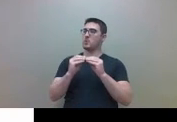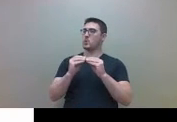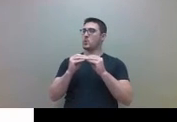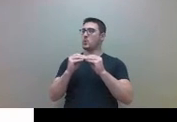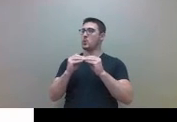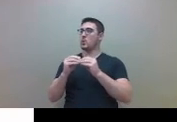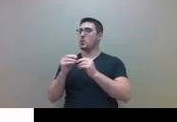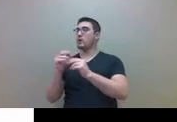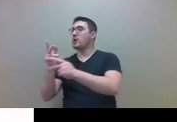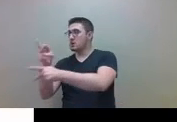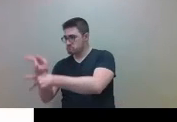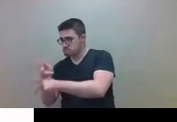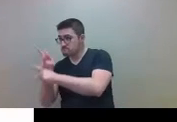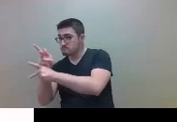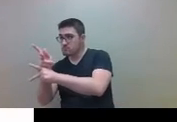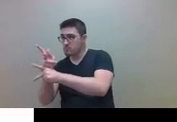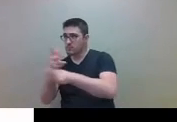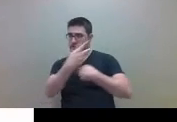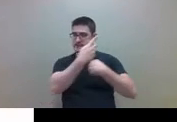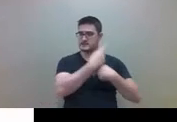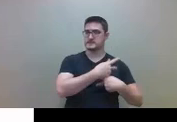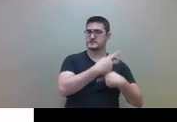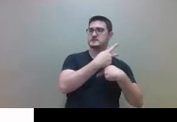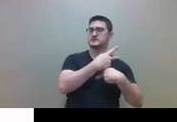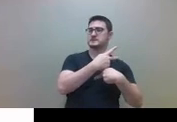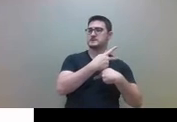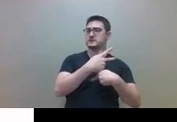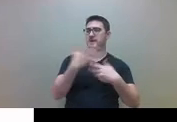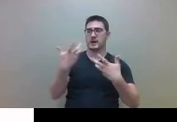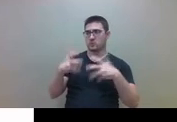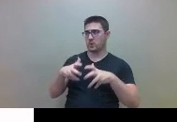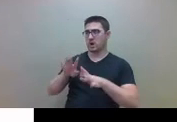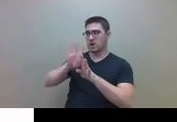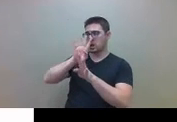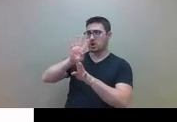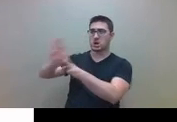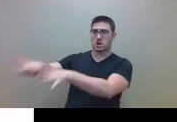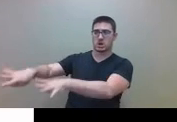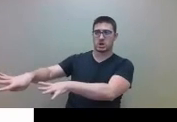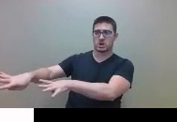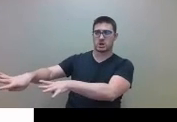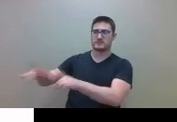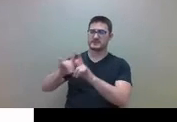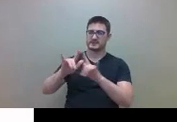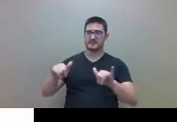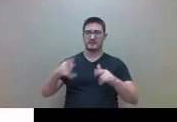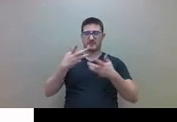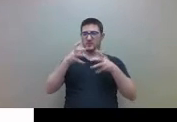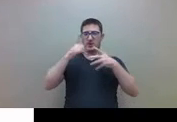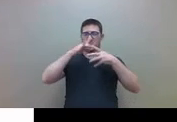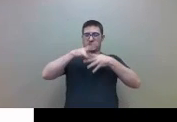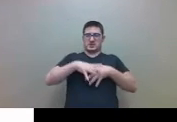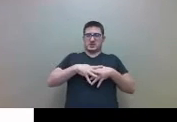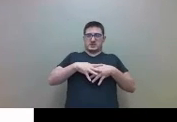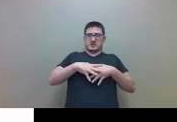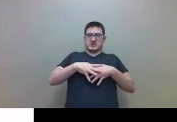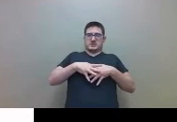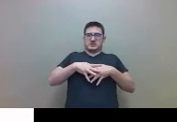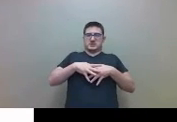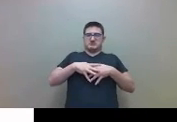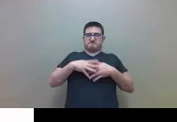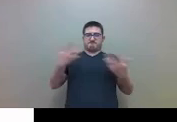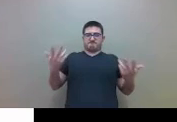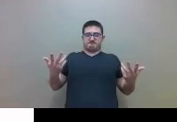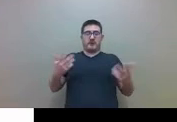either abandoning the people you're looking after or abandoning your own aims. Well, I